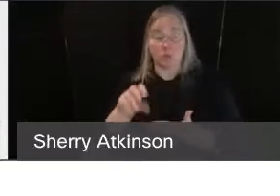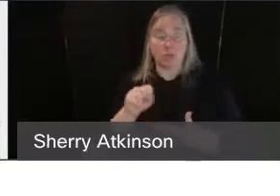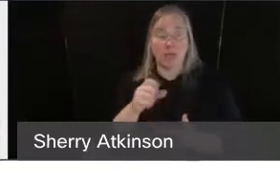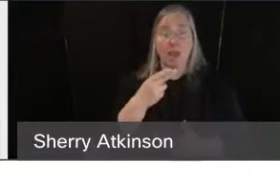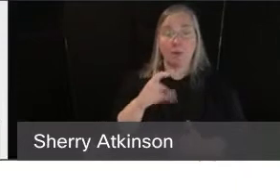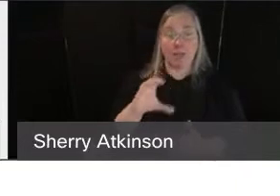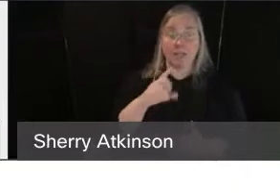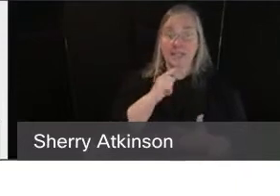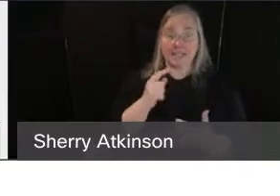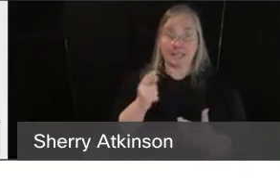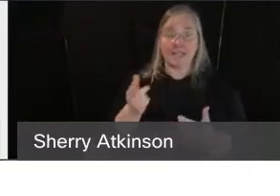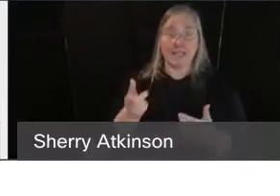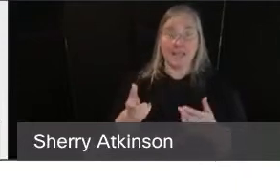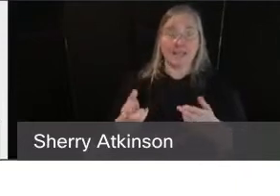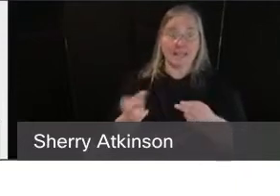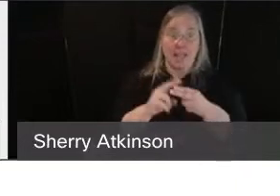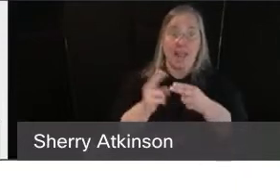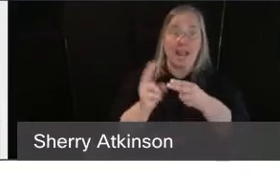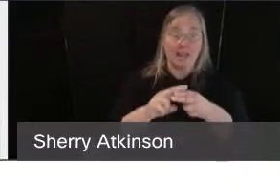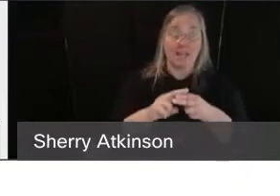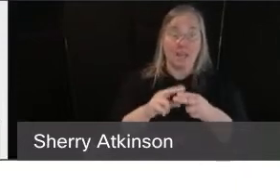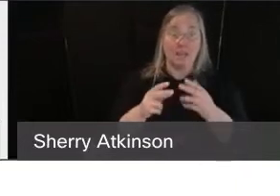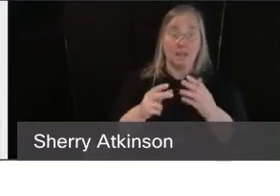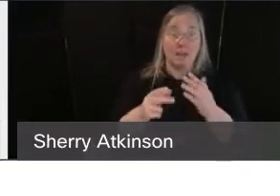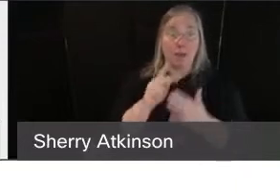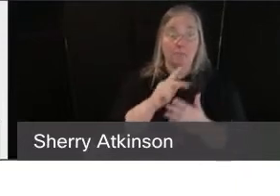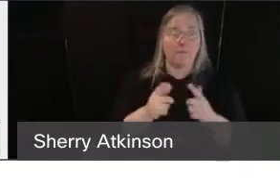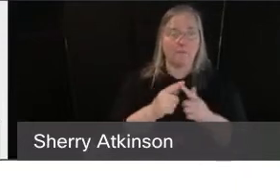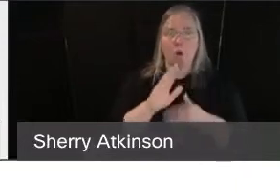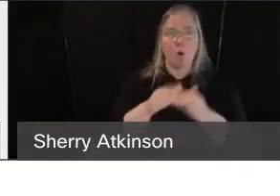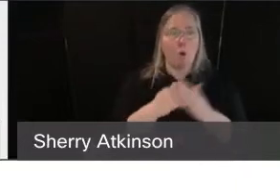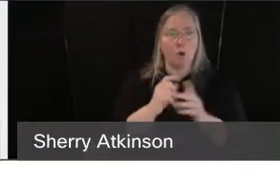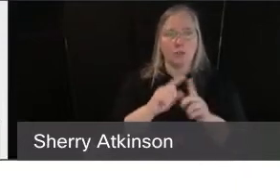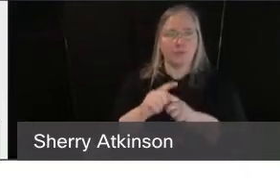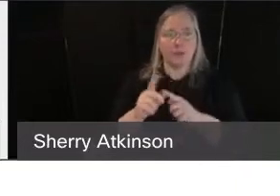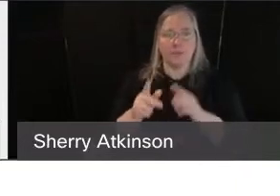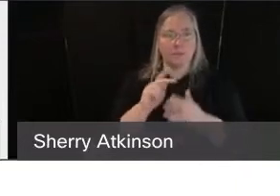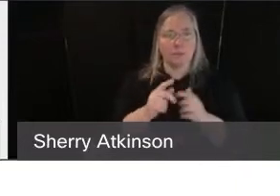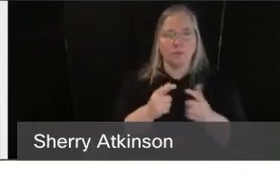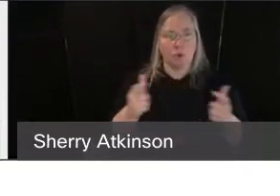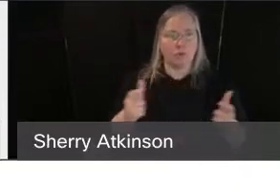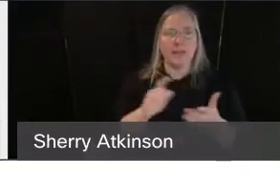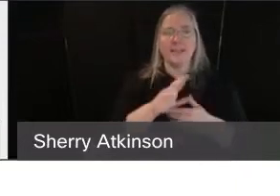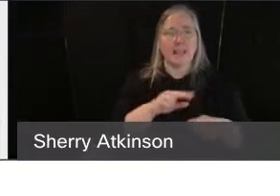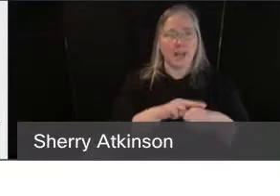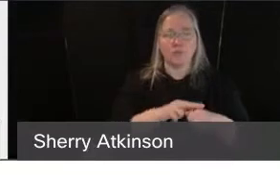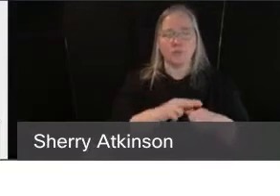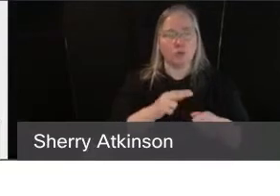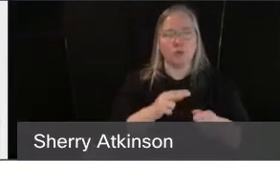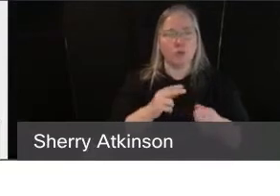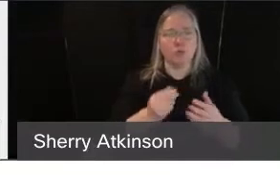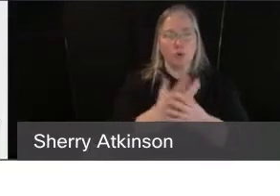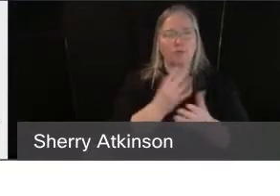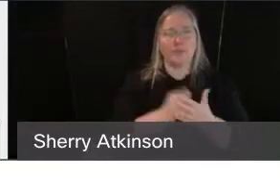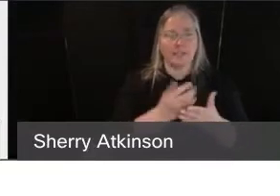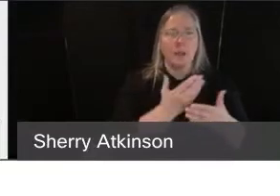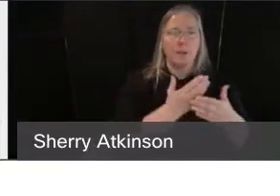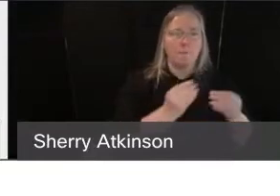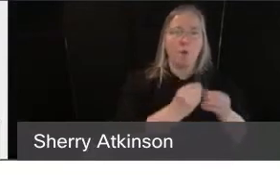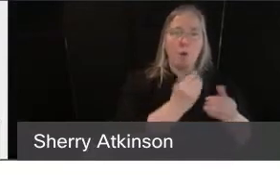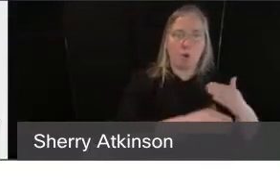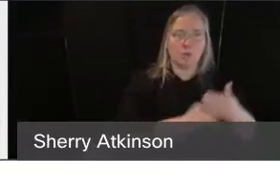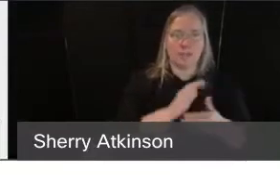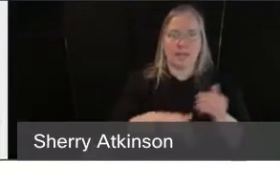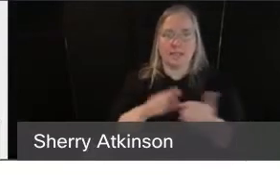gaining population from all types of population growth. You can have natural growth, those are births over deaths. Then you have migration, which